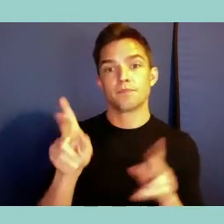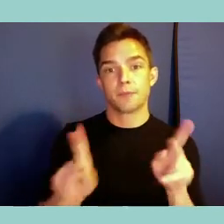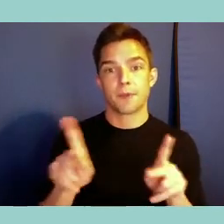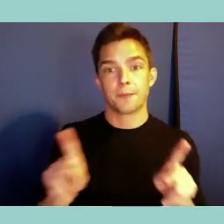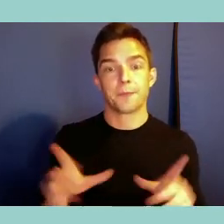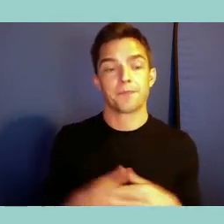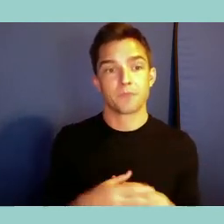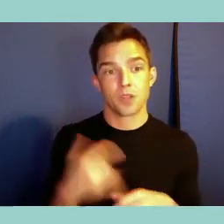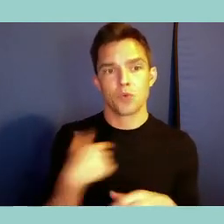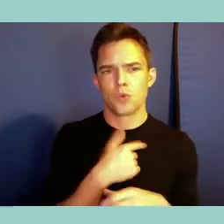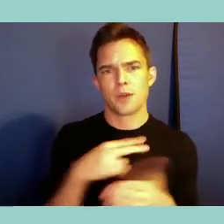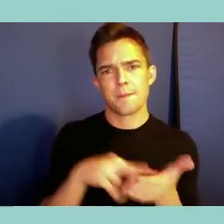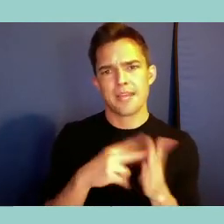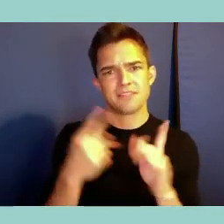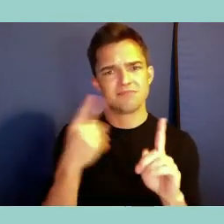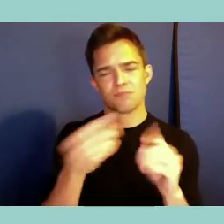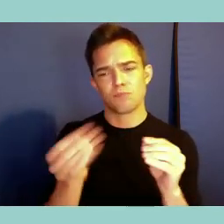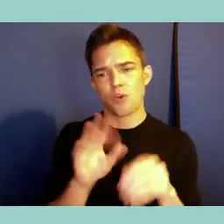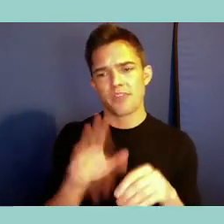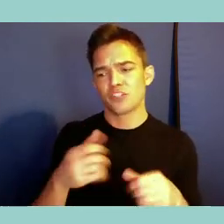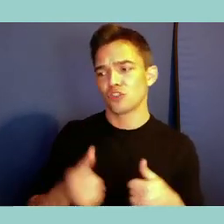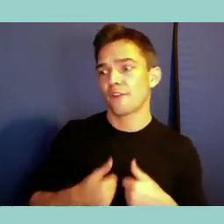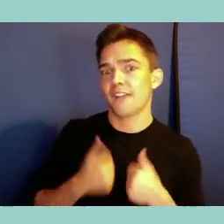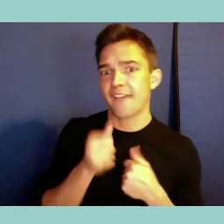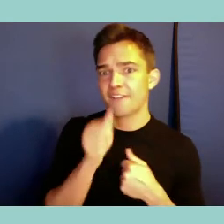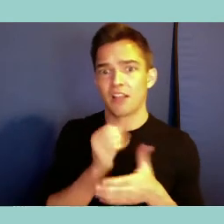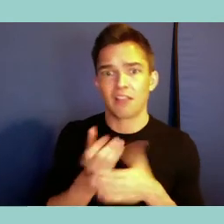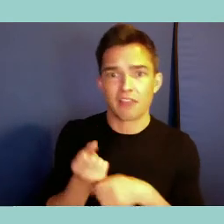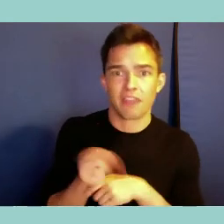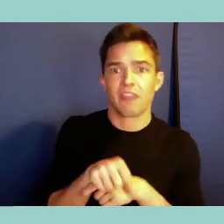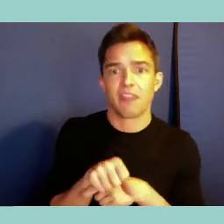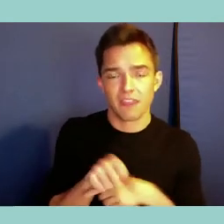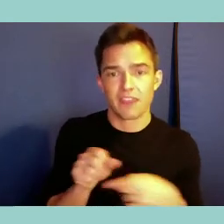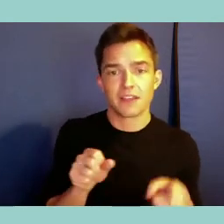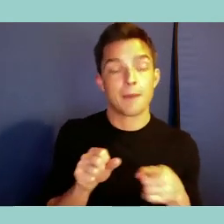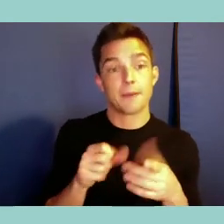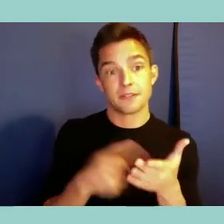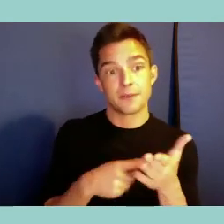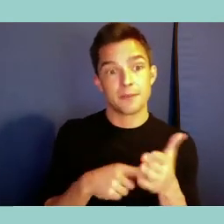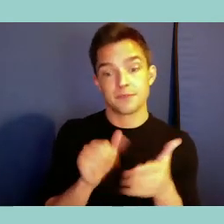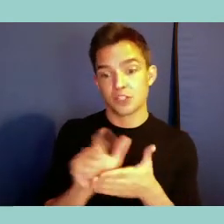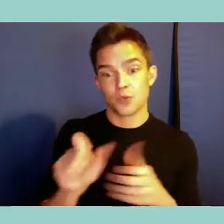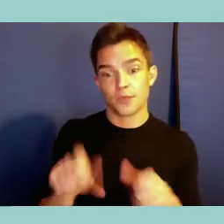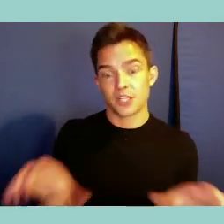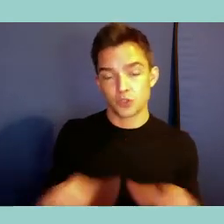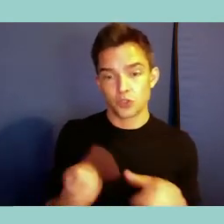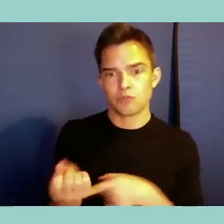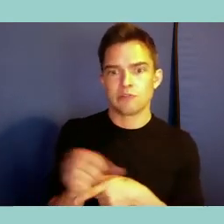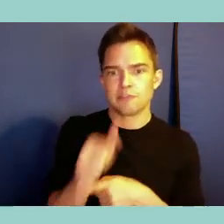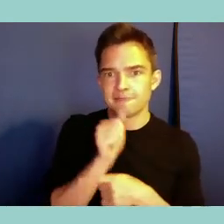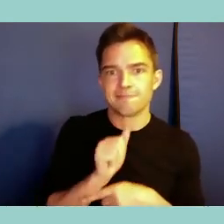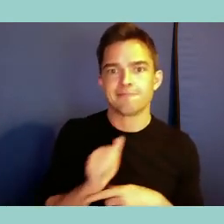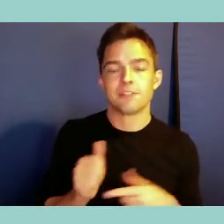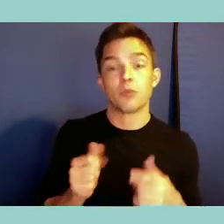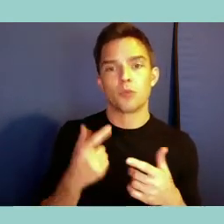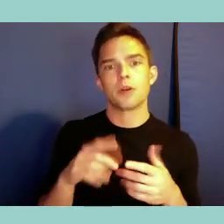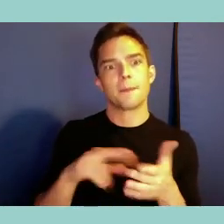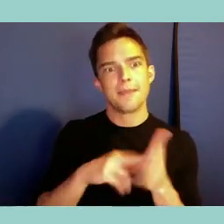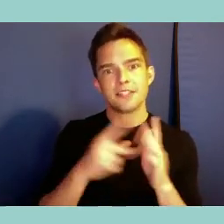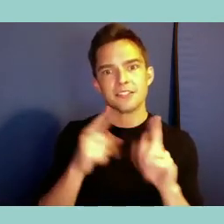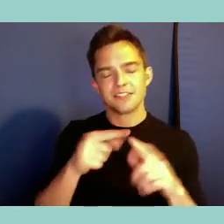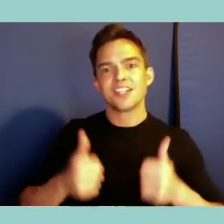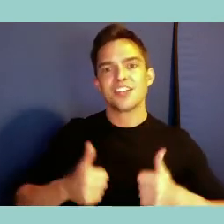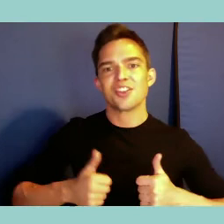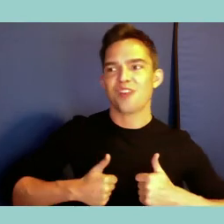Universalists. We are meant for more than survival, even though sometimes that is all we can do. We are meant for